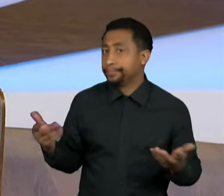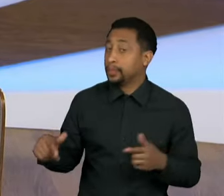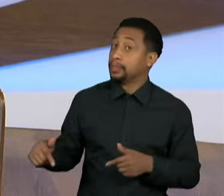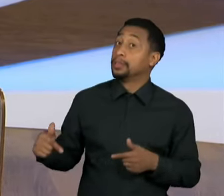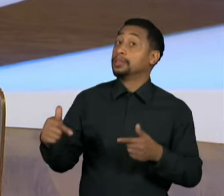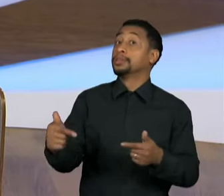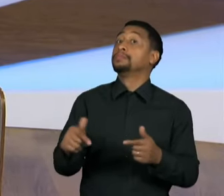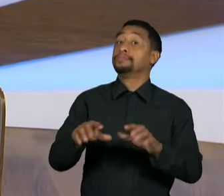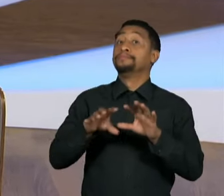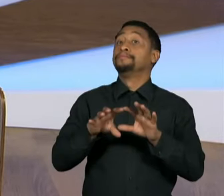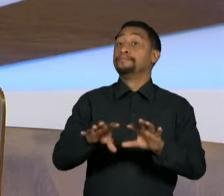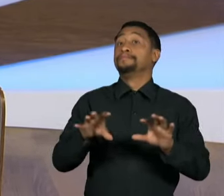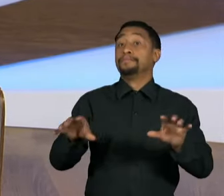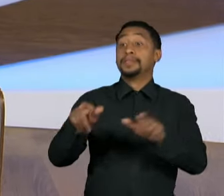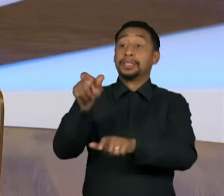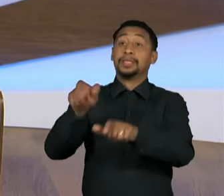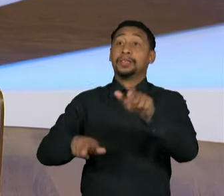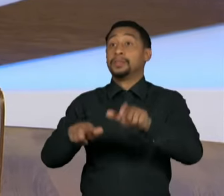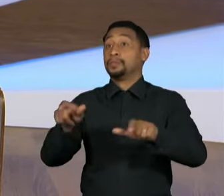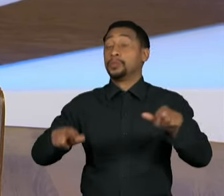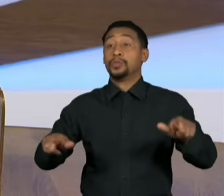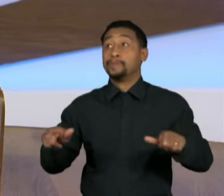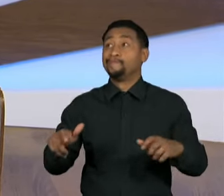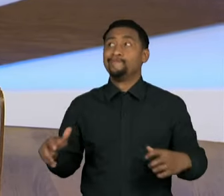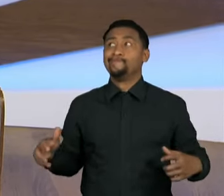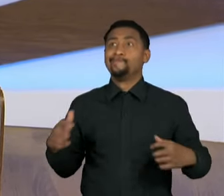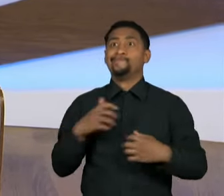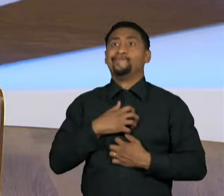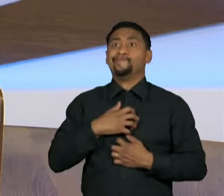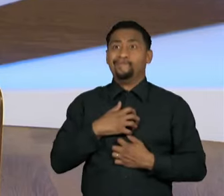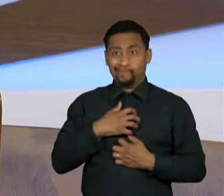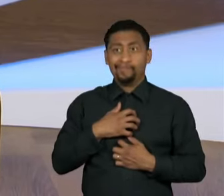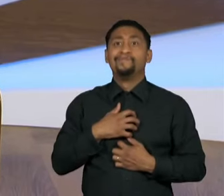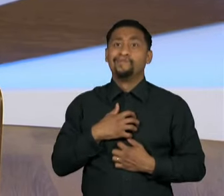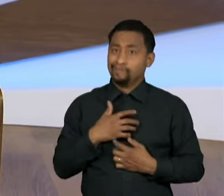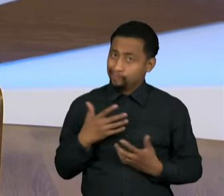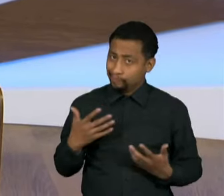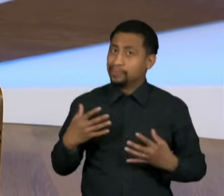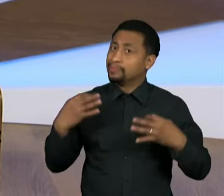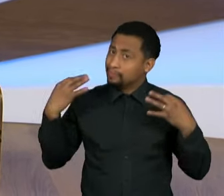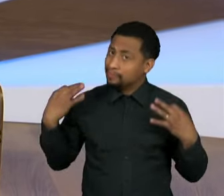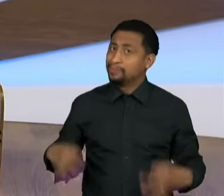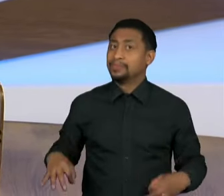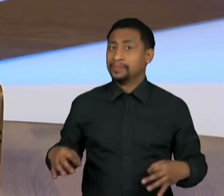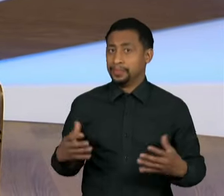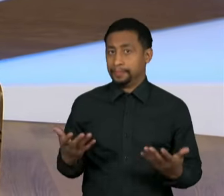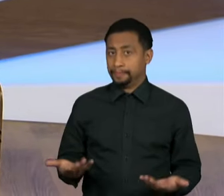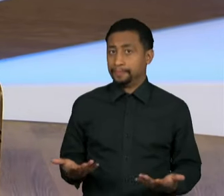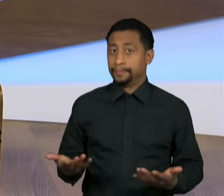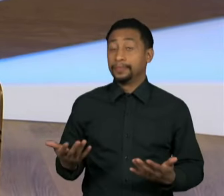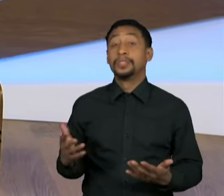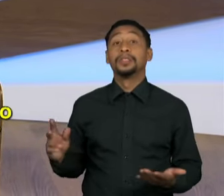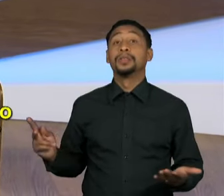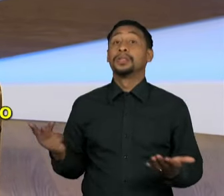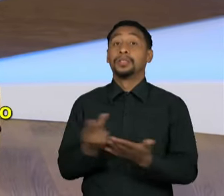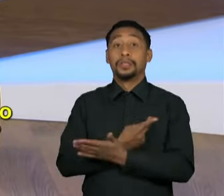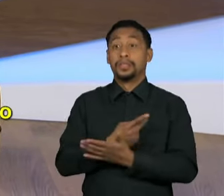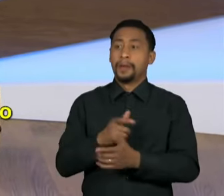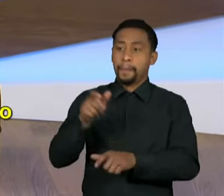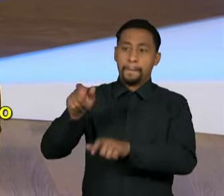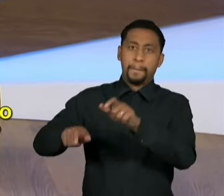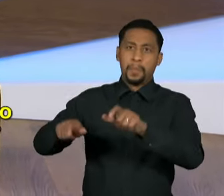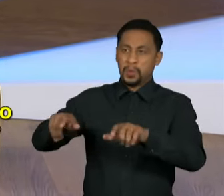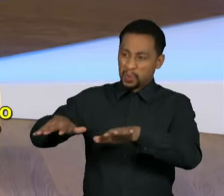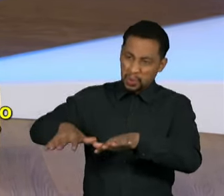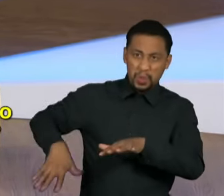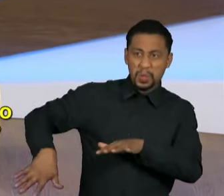does generate people's sense. If there's a claim, often technocrats make this claim, we're just